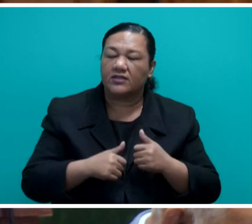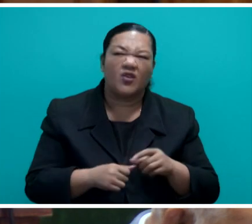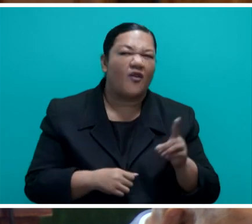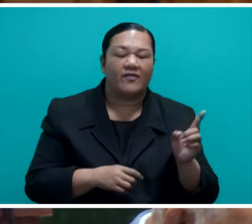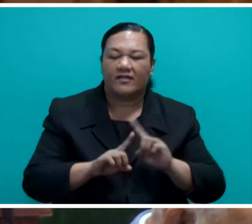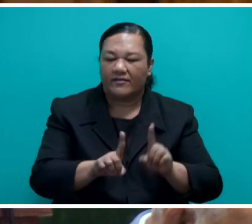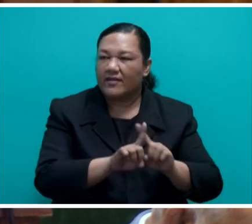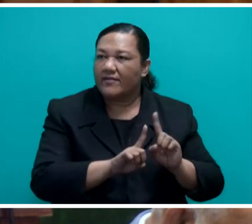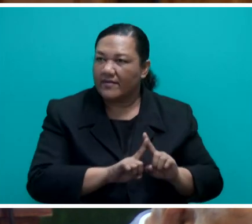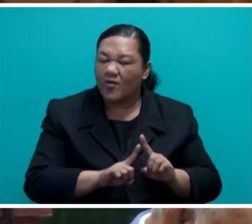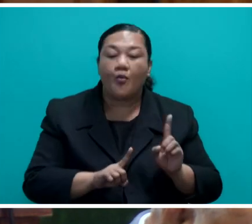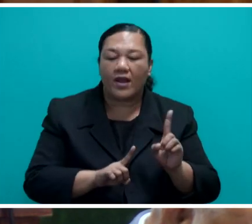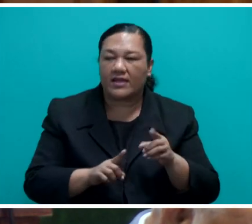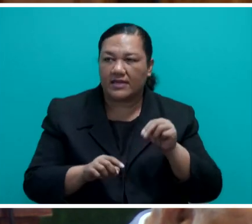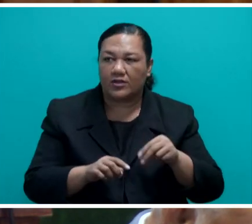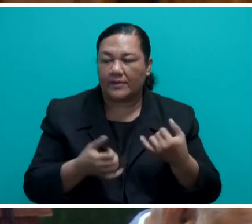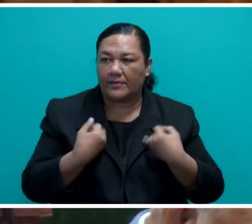Acting within my capacity